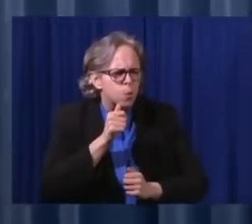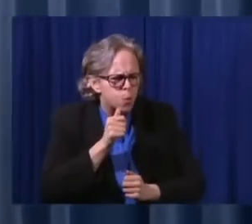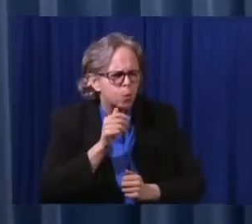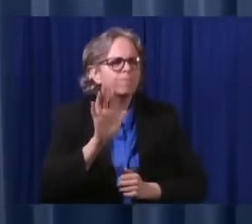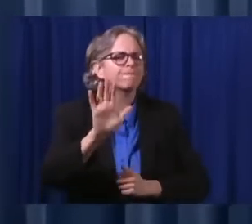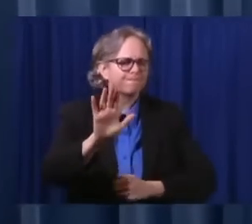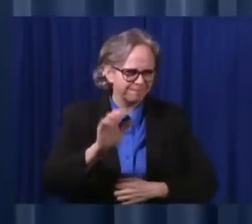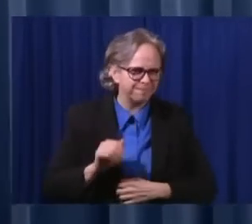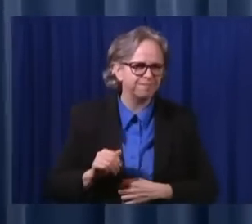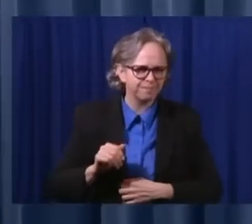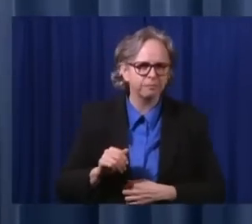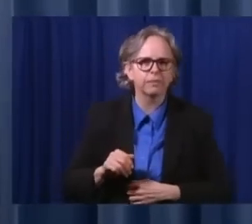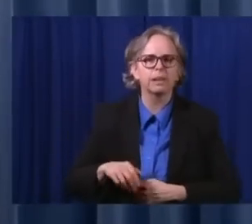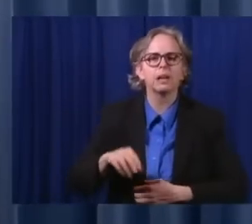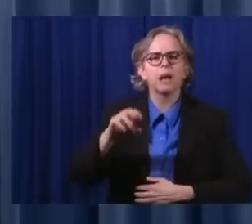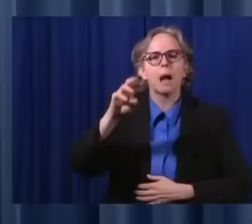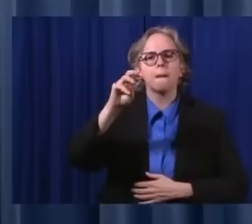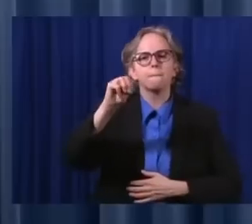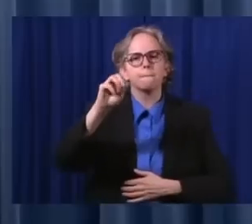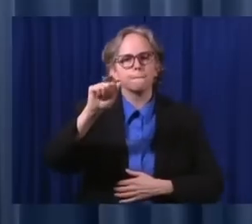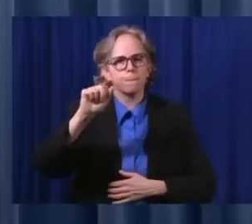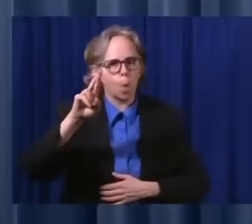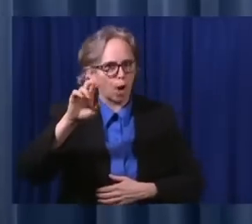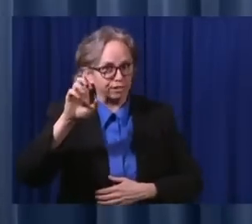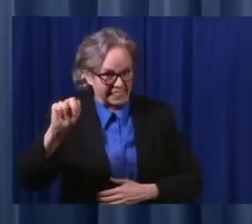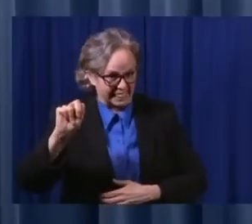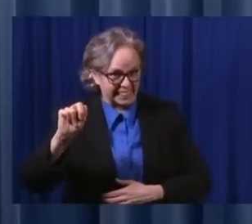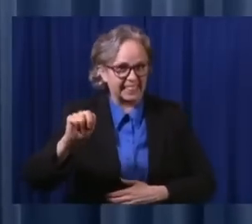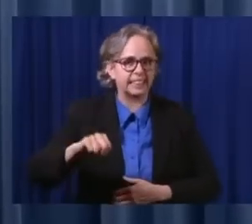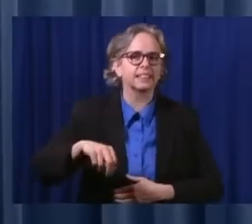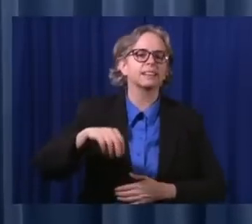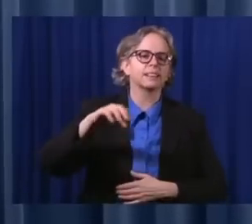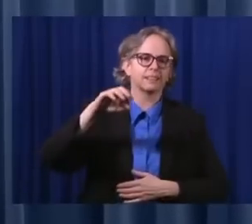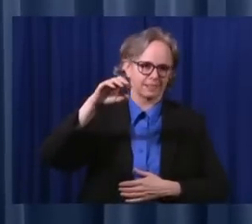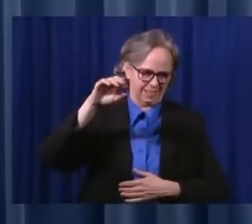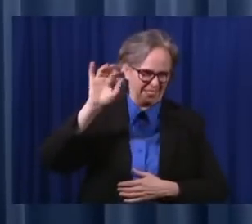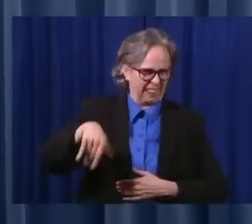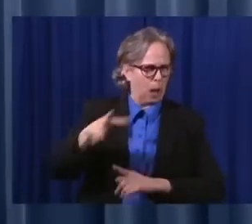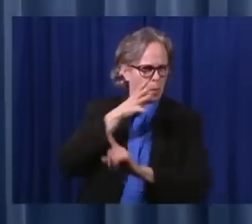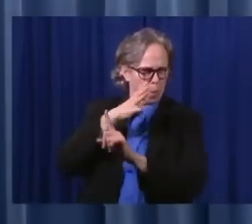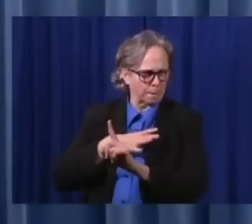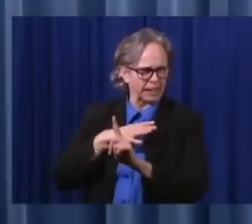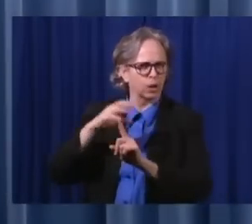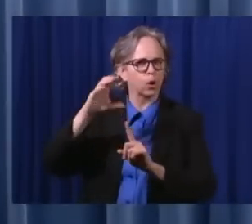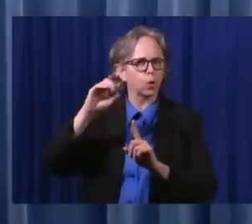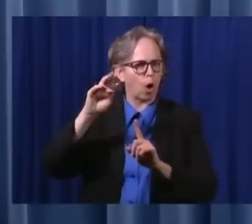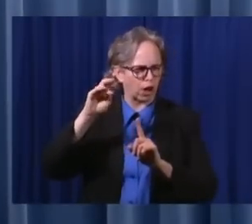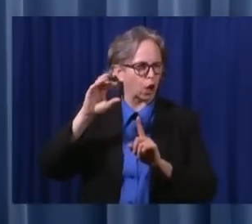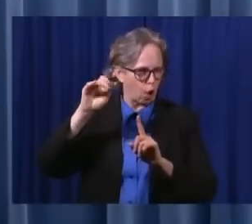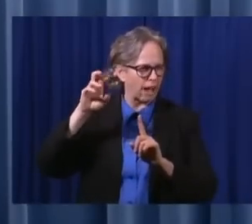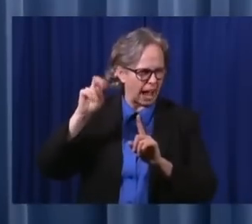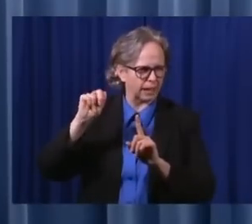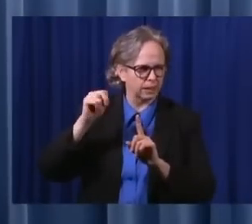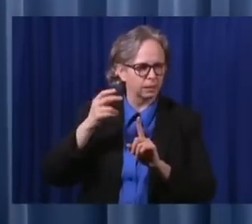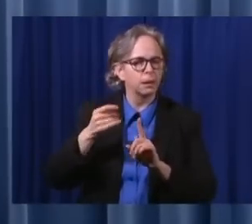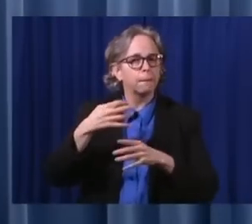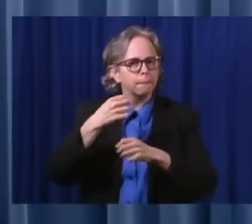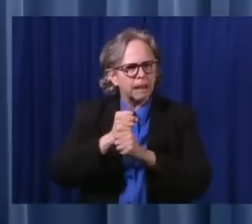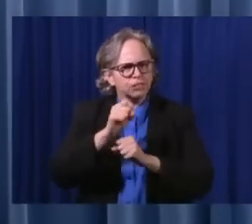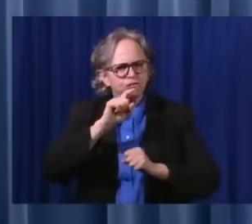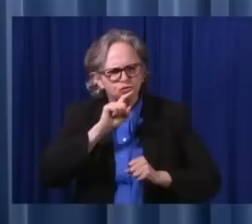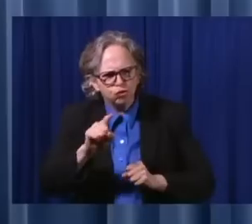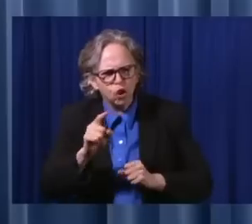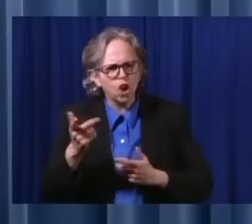Maureen in regard to making sure that we are covered on